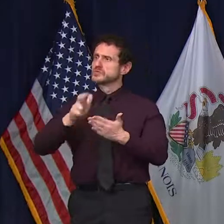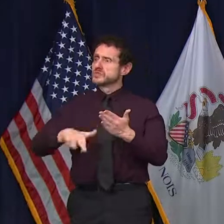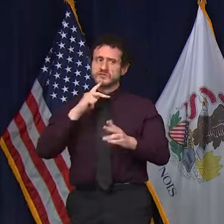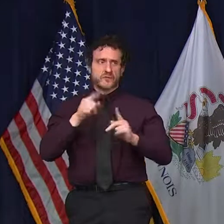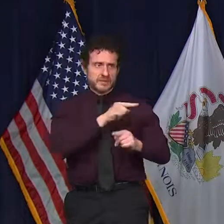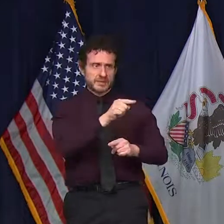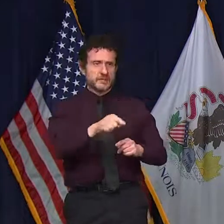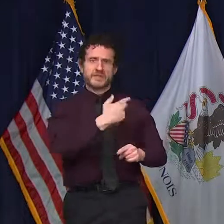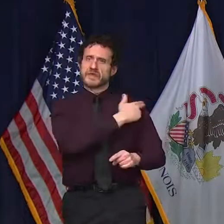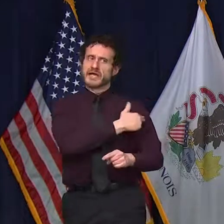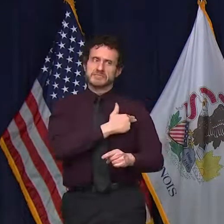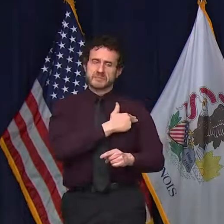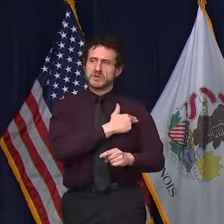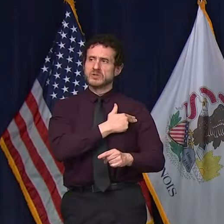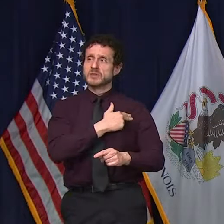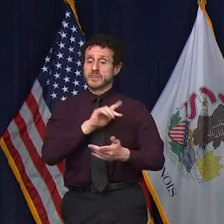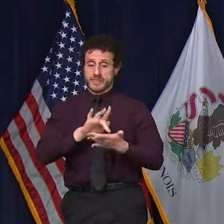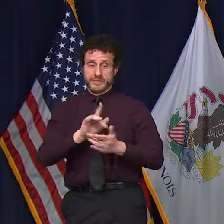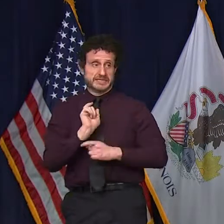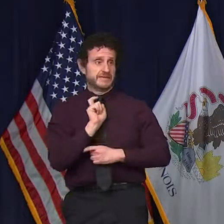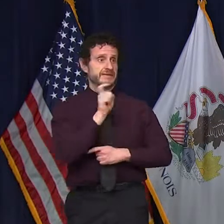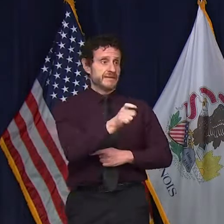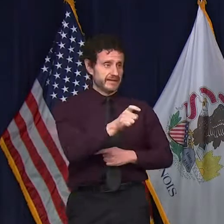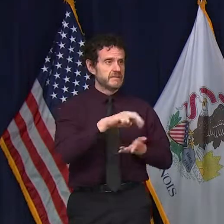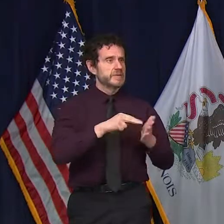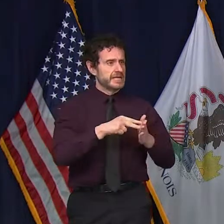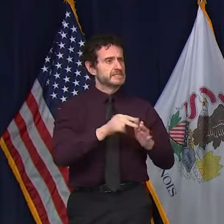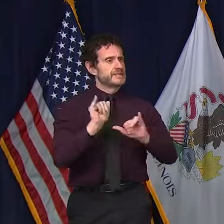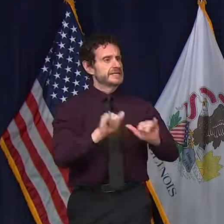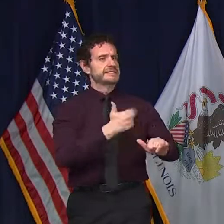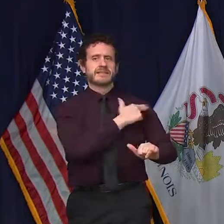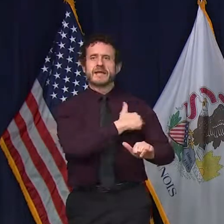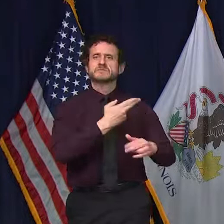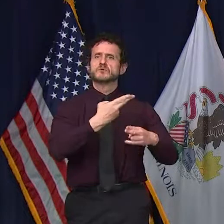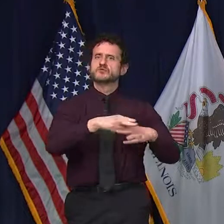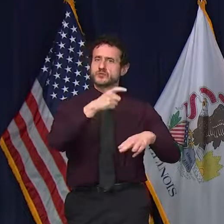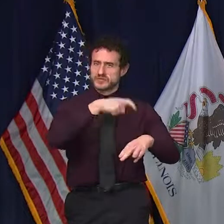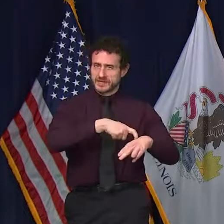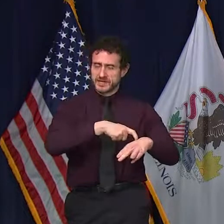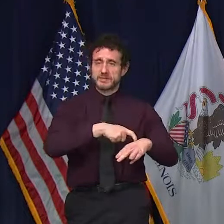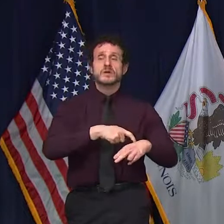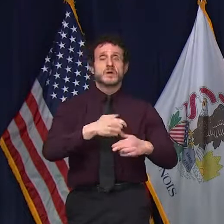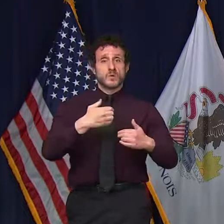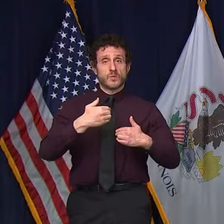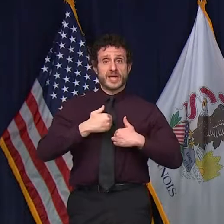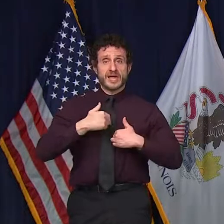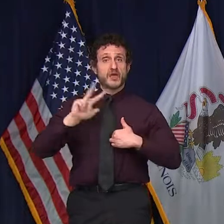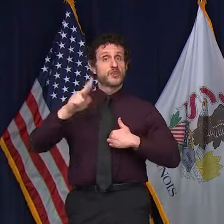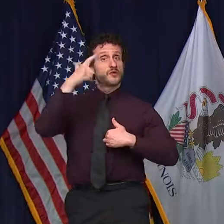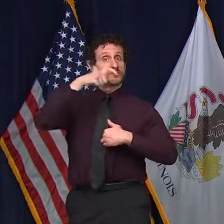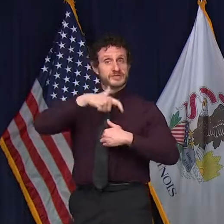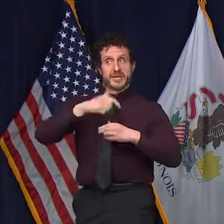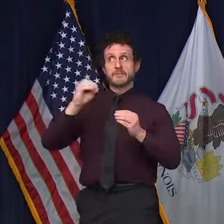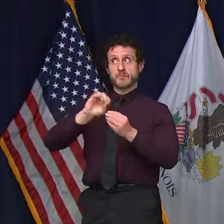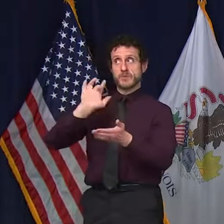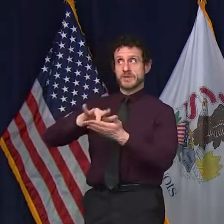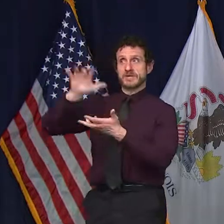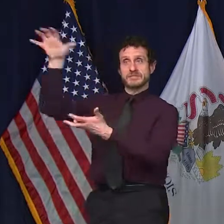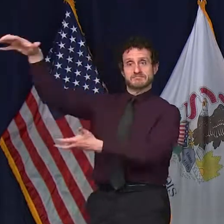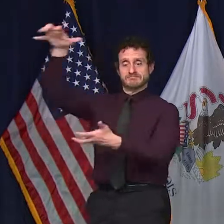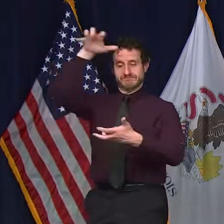patients, and that it decreases hospital stay. We did get a third shipment of